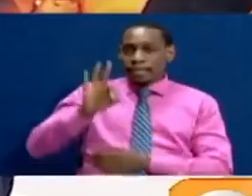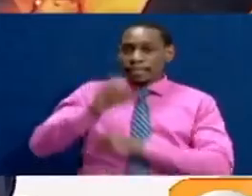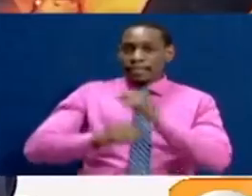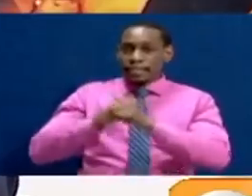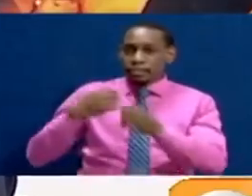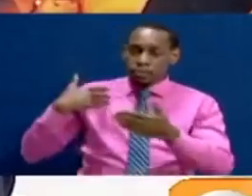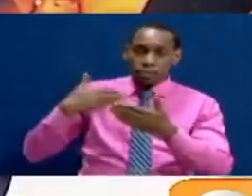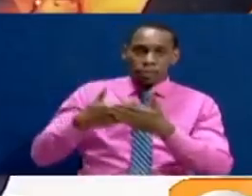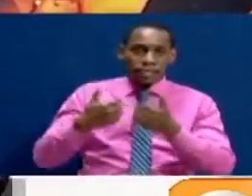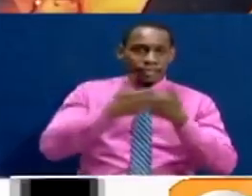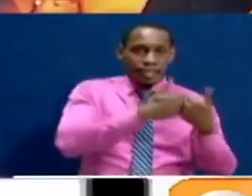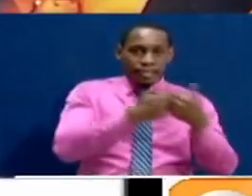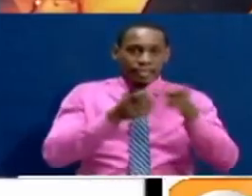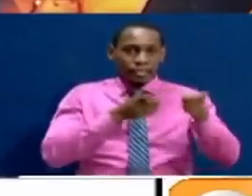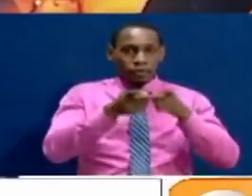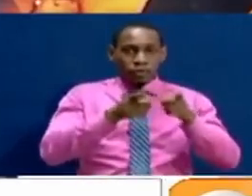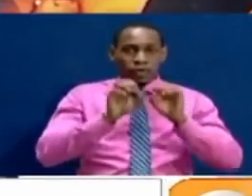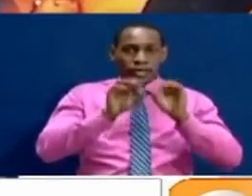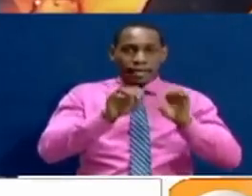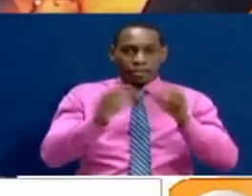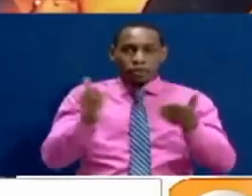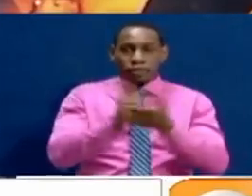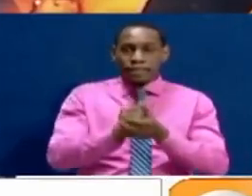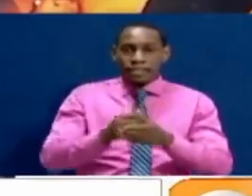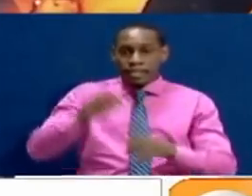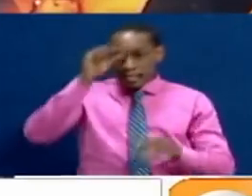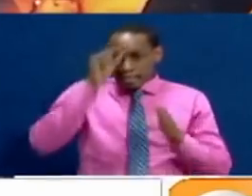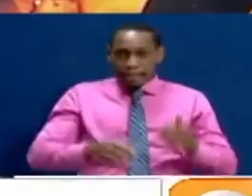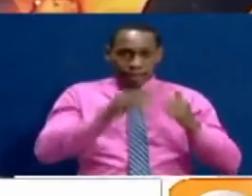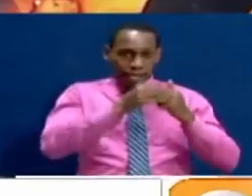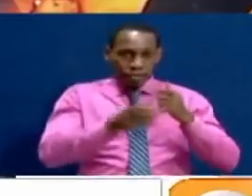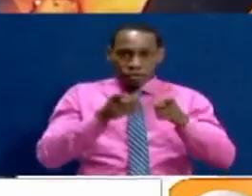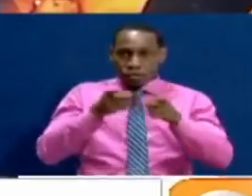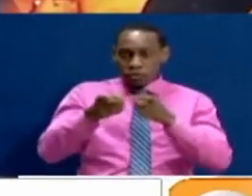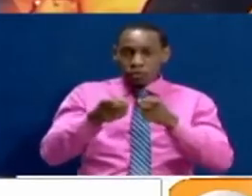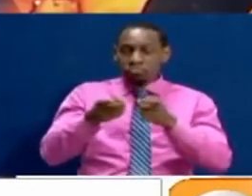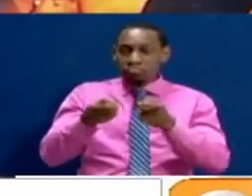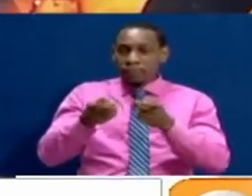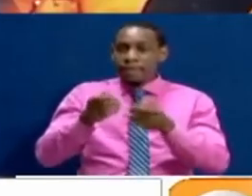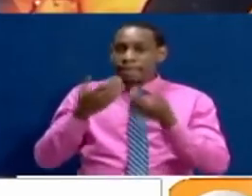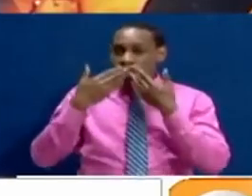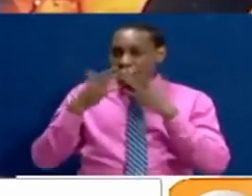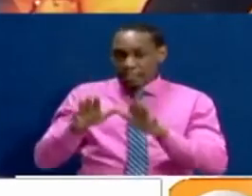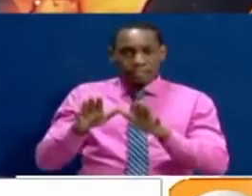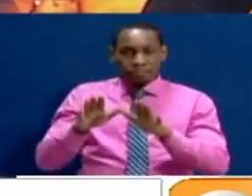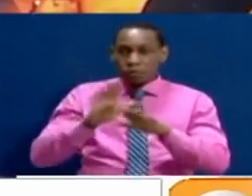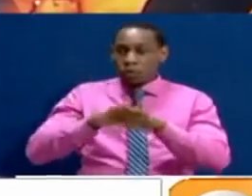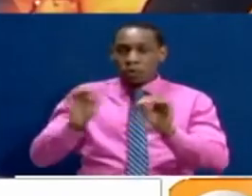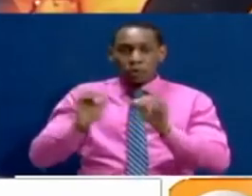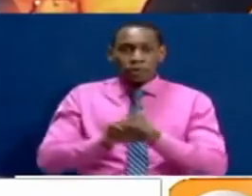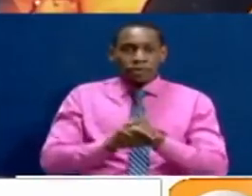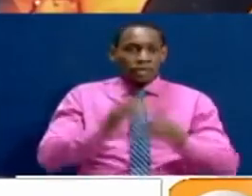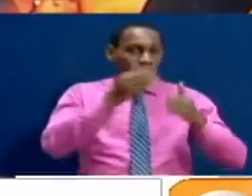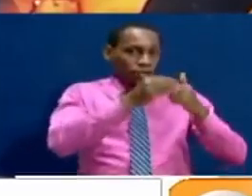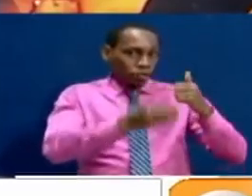Years into a tumultuous reign at City Hall, Governor Mike Mbuvi Sonko's rule appears to be close to a tumultuous end. Now,